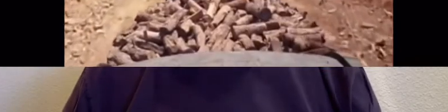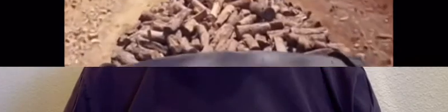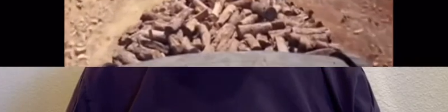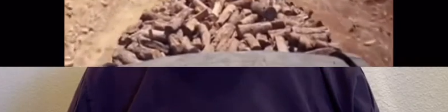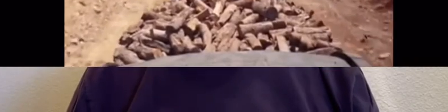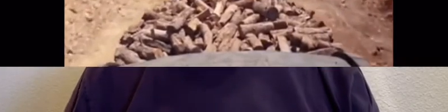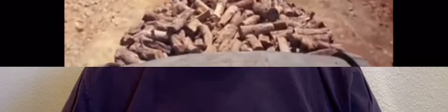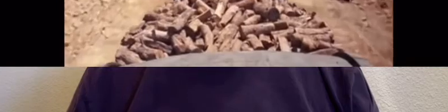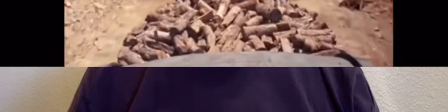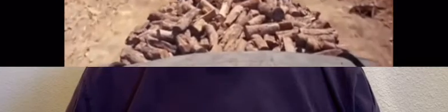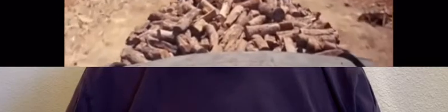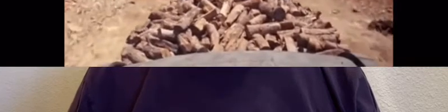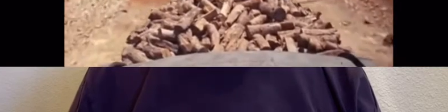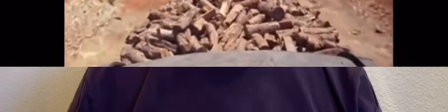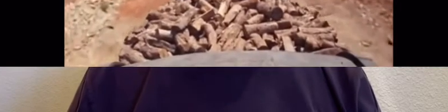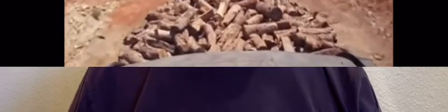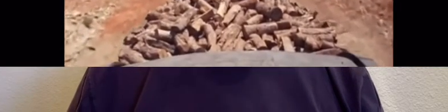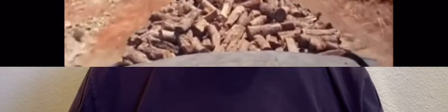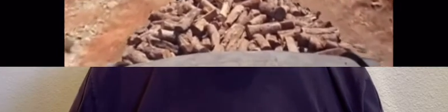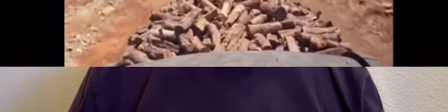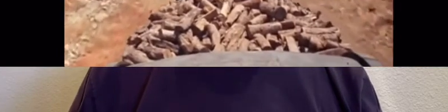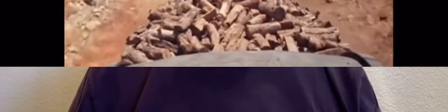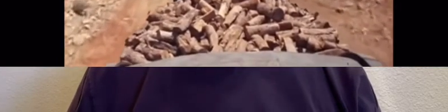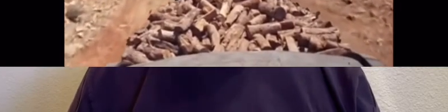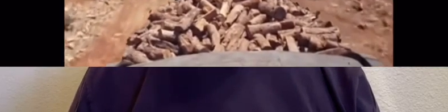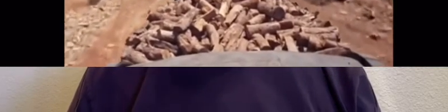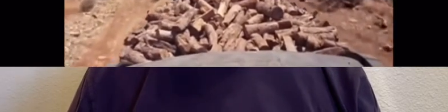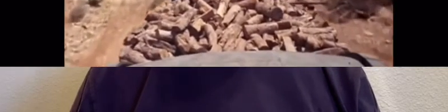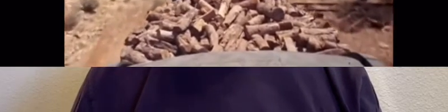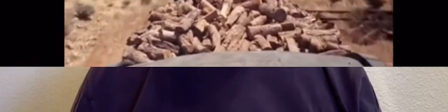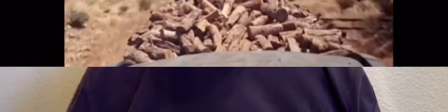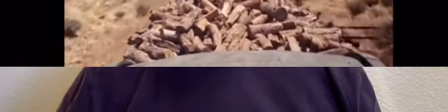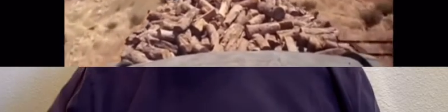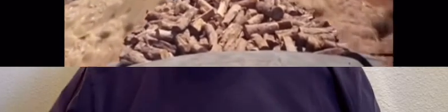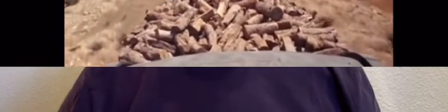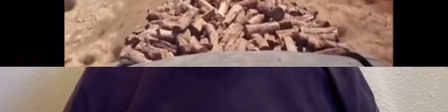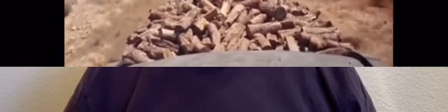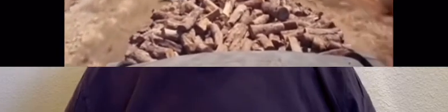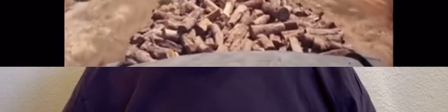Forget about your cares, it is time to relax at the junction.